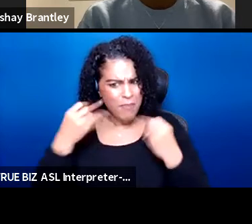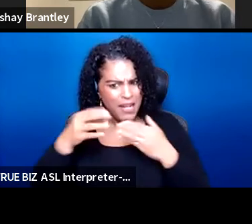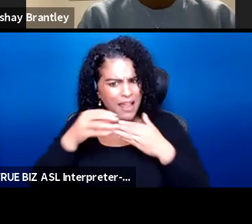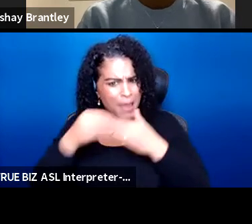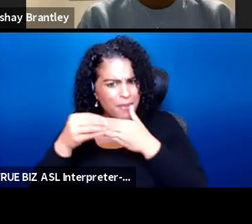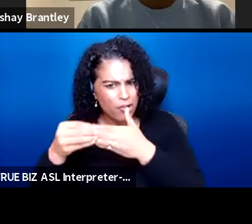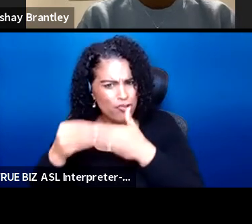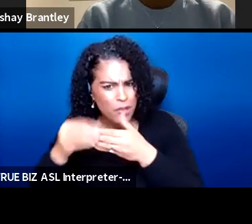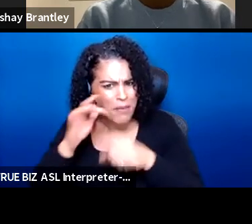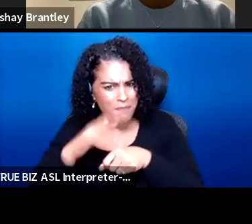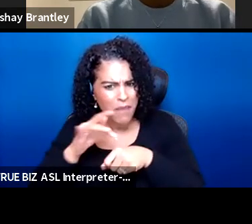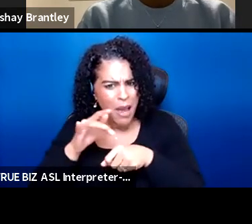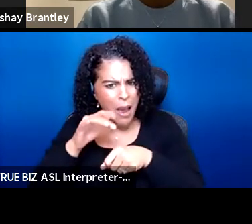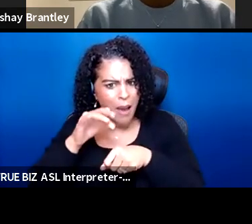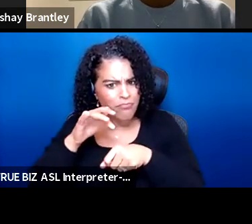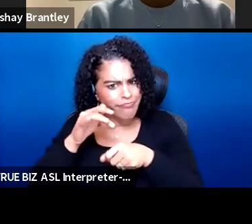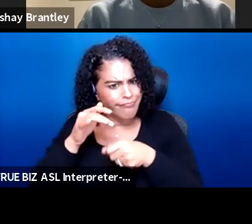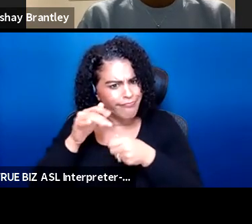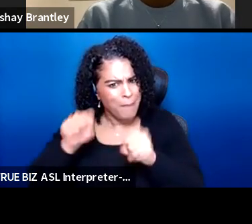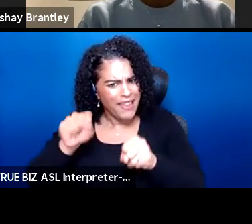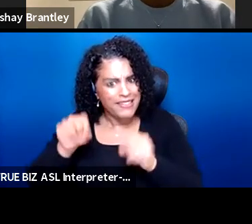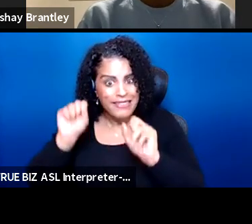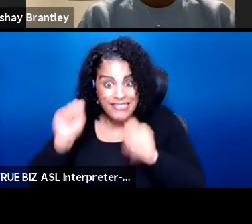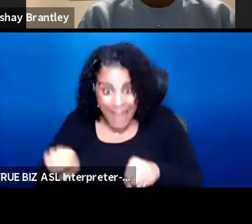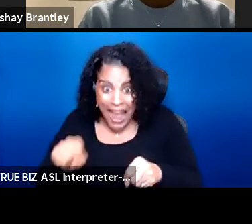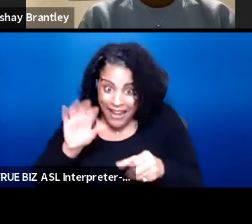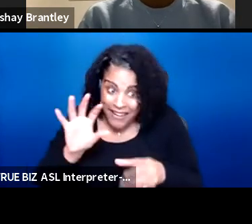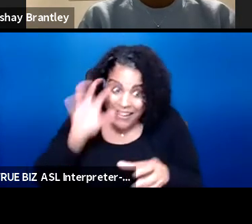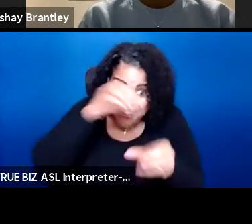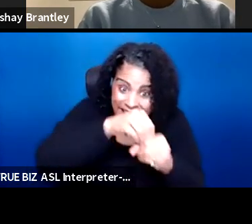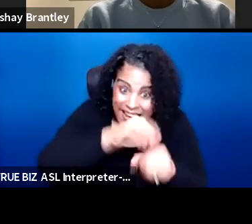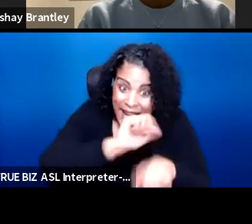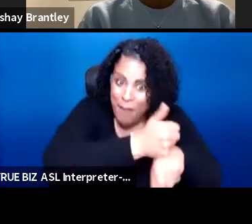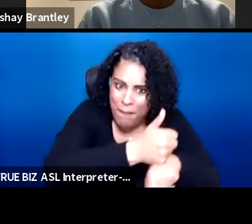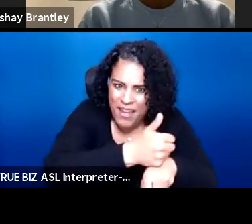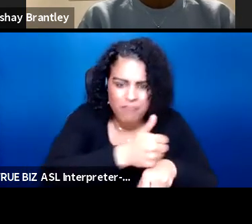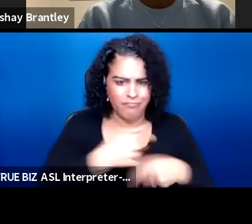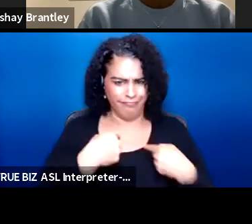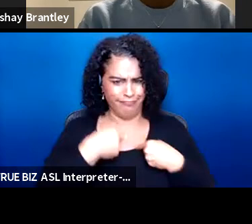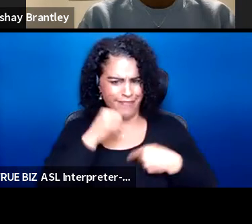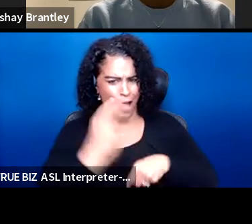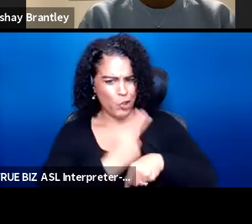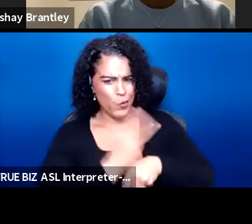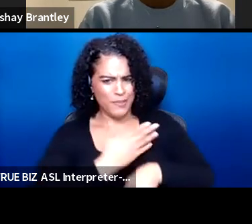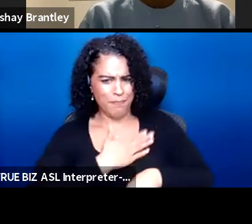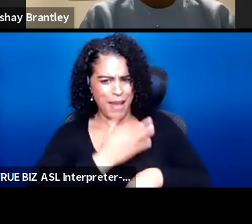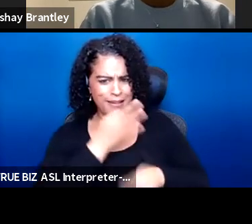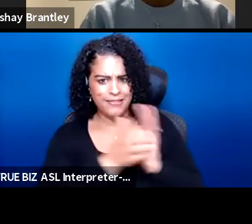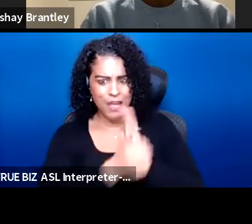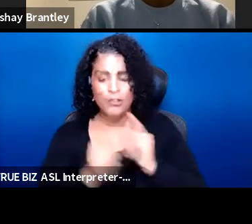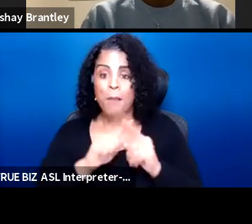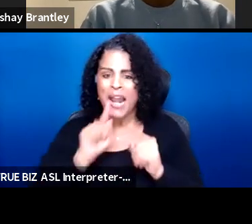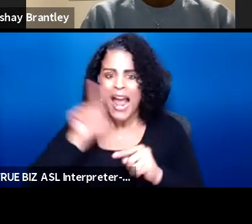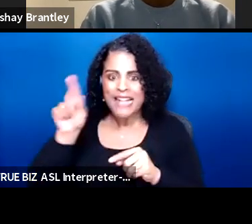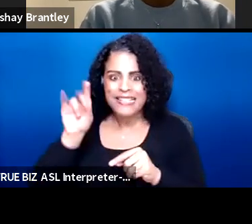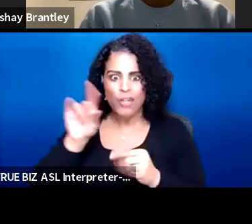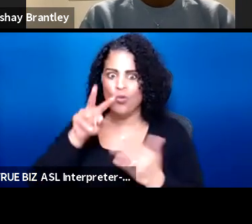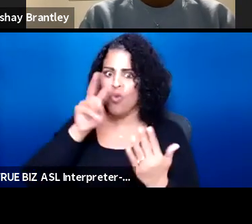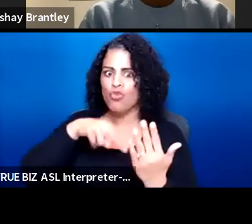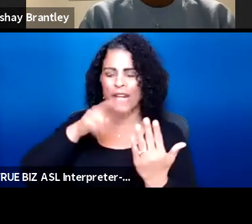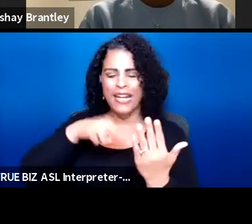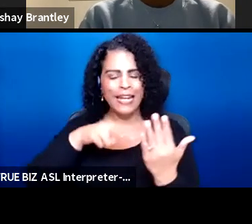implement into these spaces, and they weren't being utilized. And so when I went off and I did a reading at Pangea, like, it was